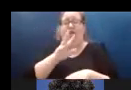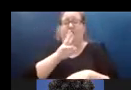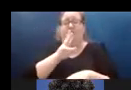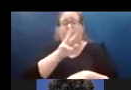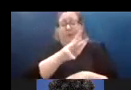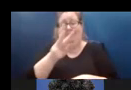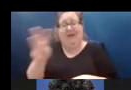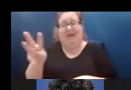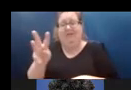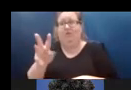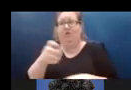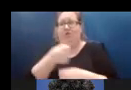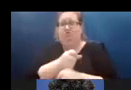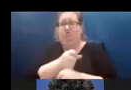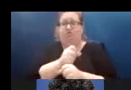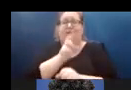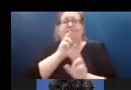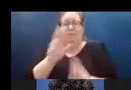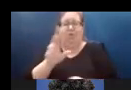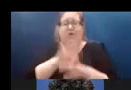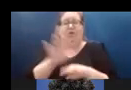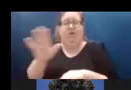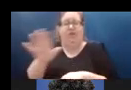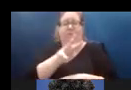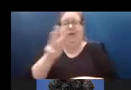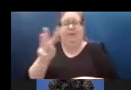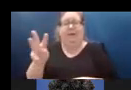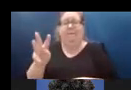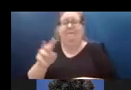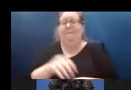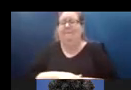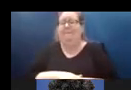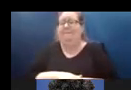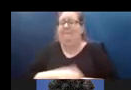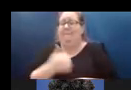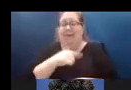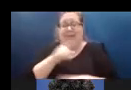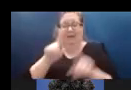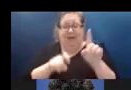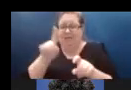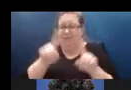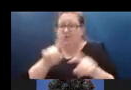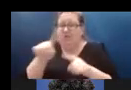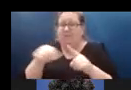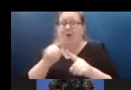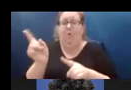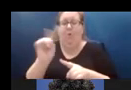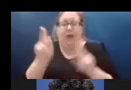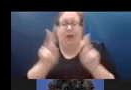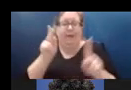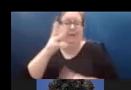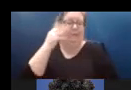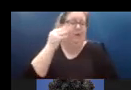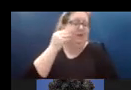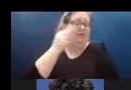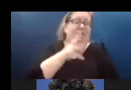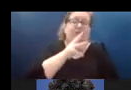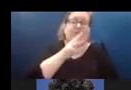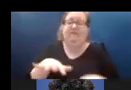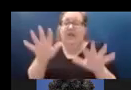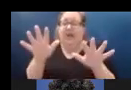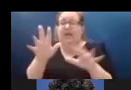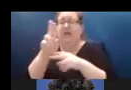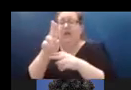storm events. And in our initial visioning process, we've been asking questions about where people experience flooding and using